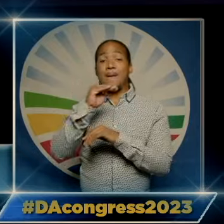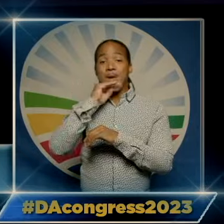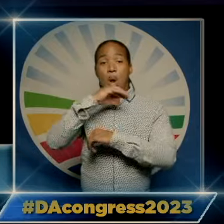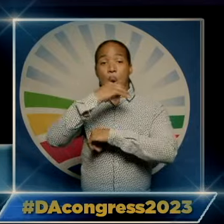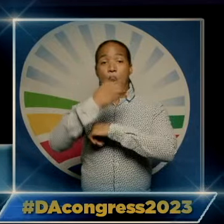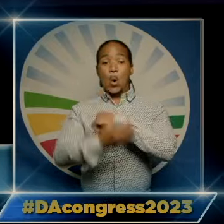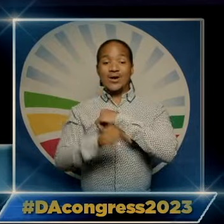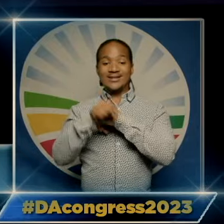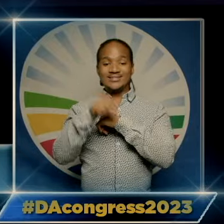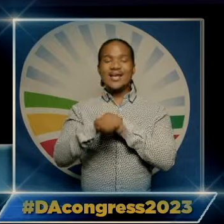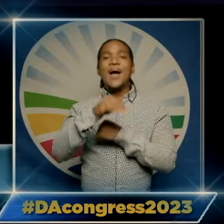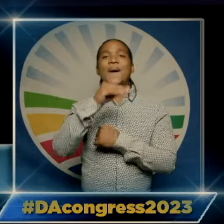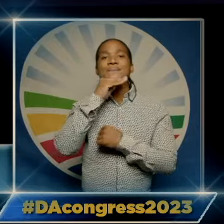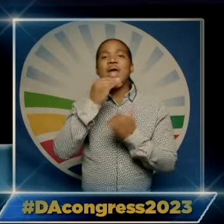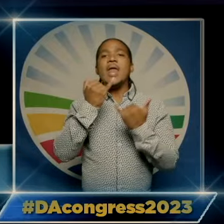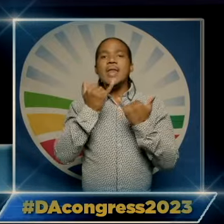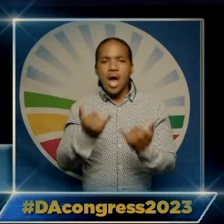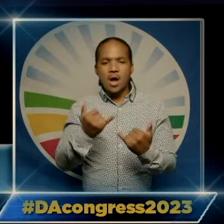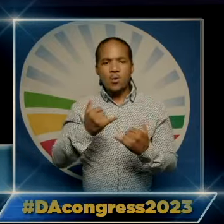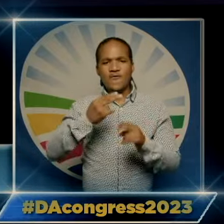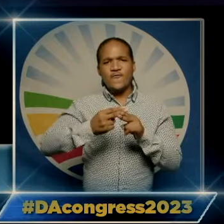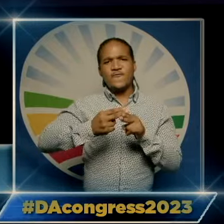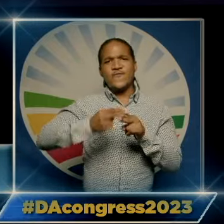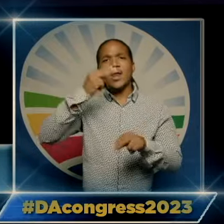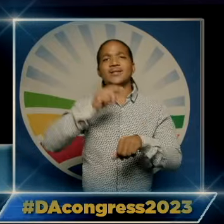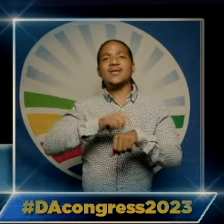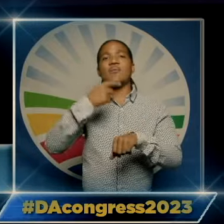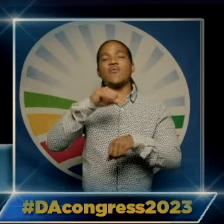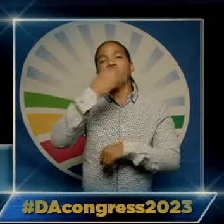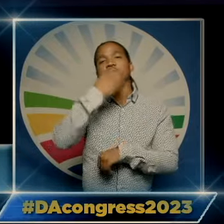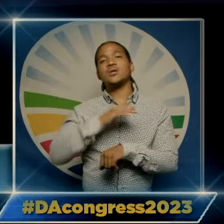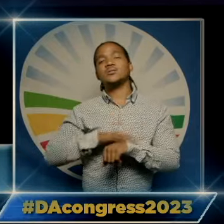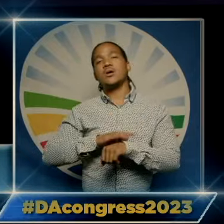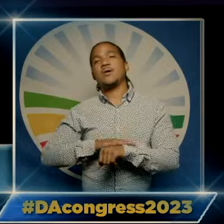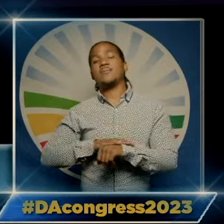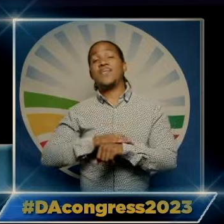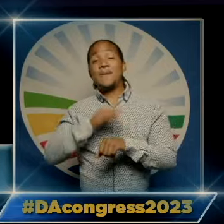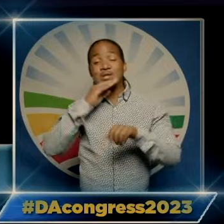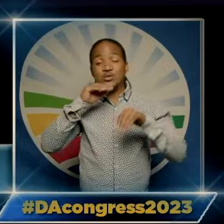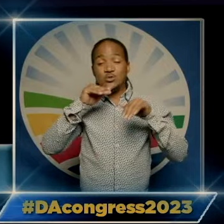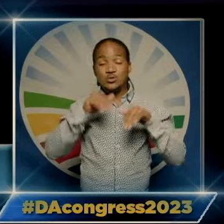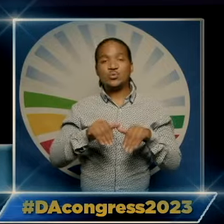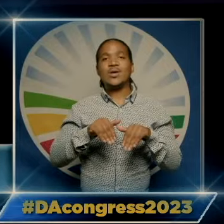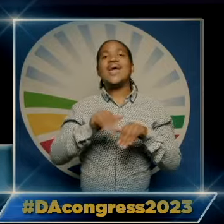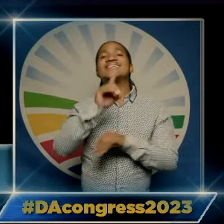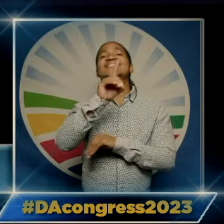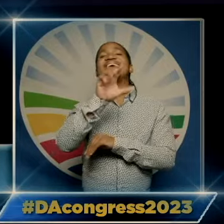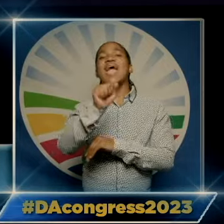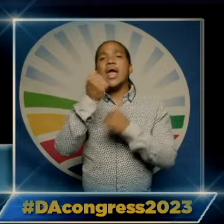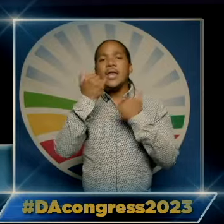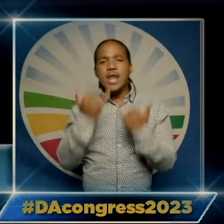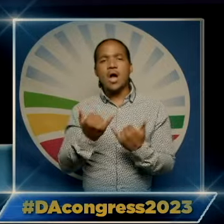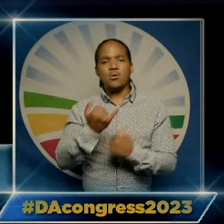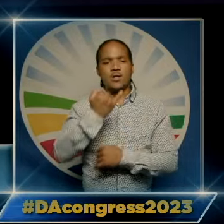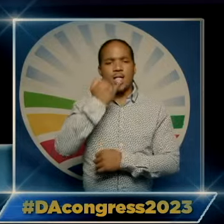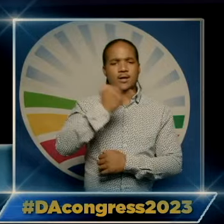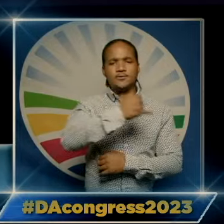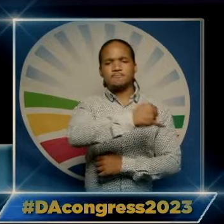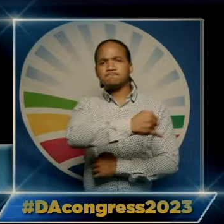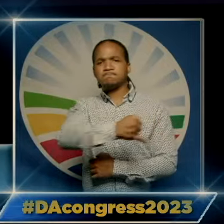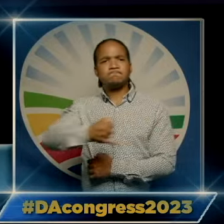is our line in the sand moment. Here today, the Democratic Alliance is drawing a line in the sand on